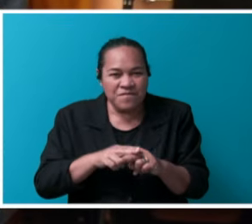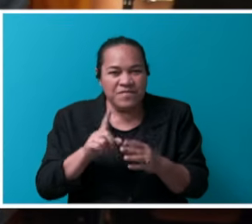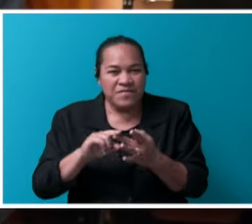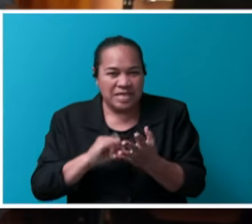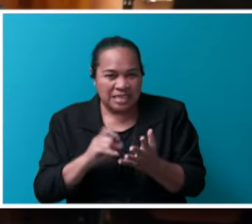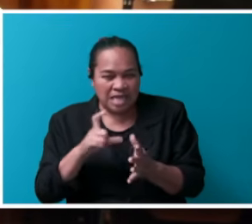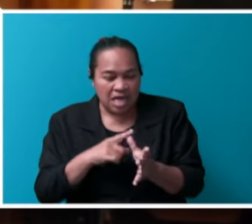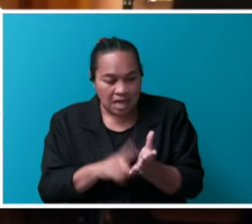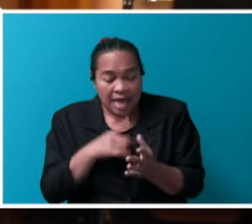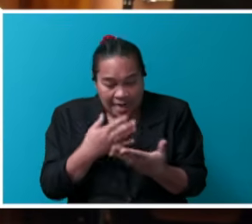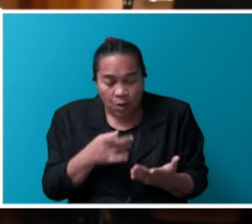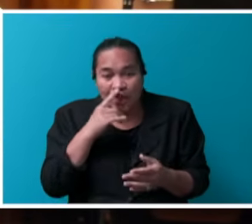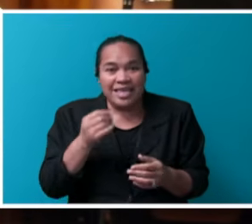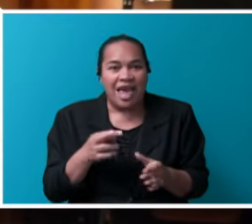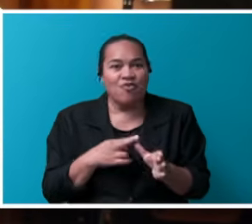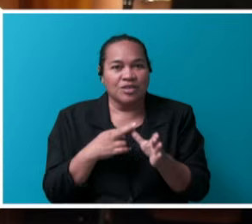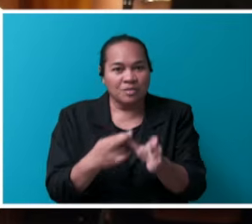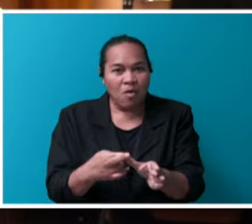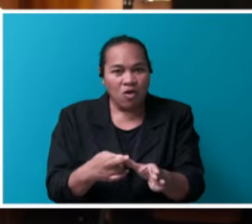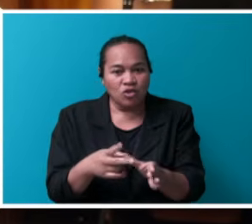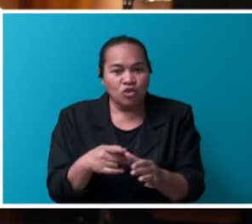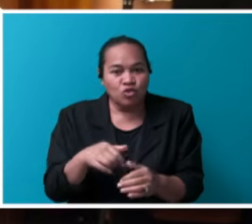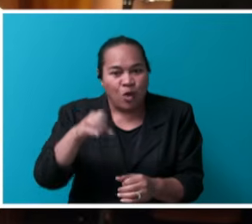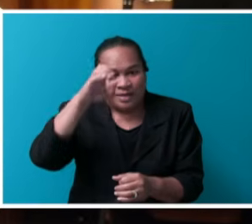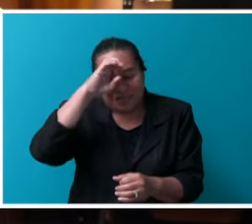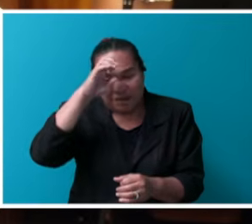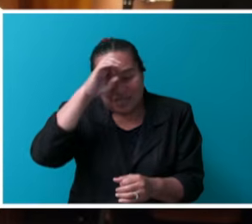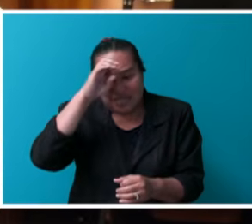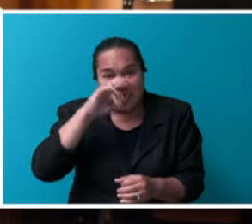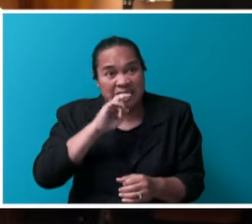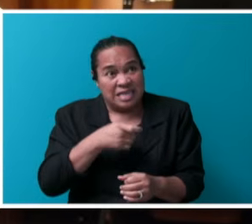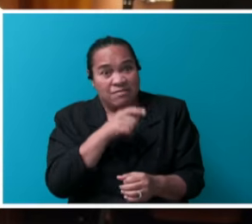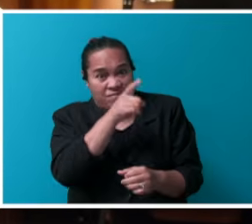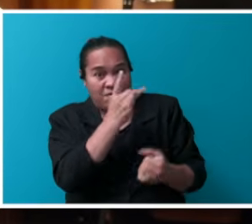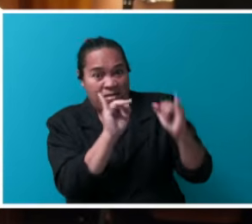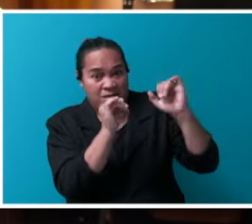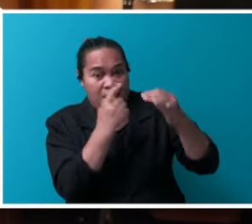able to respond to an anticipated global shock through increased expenditures.